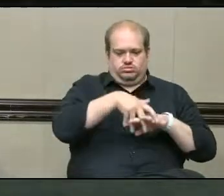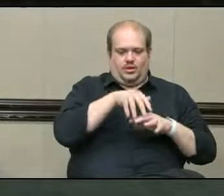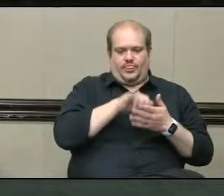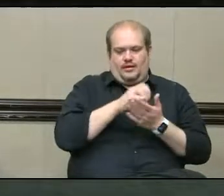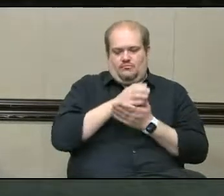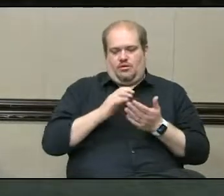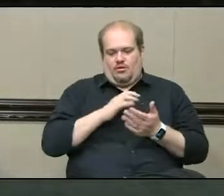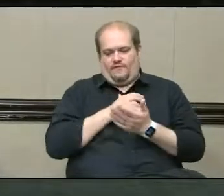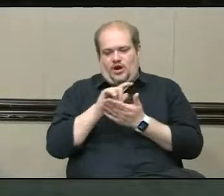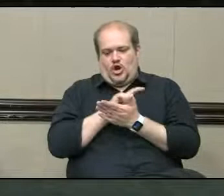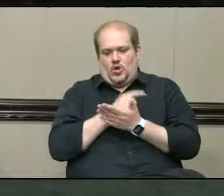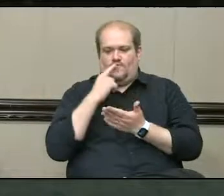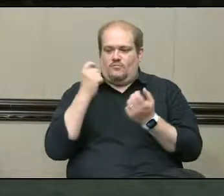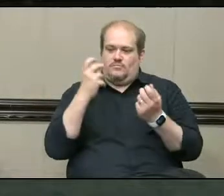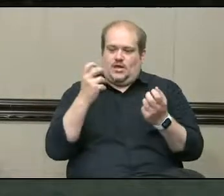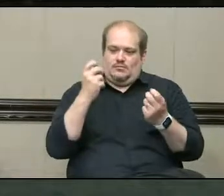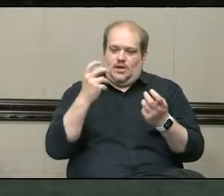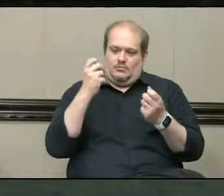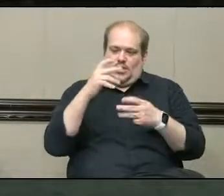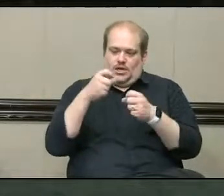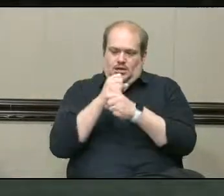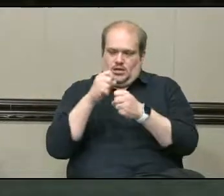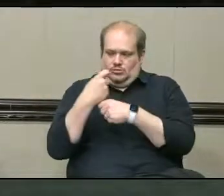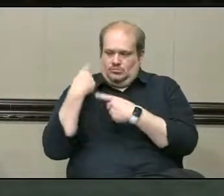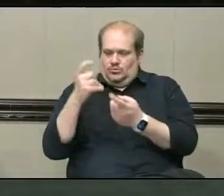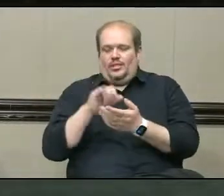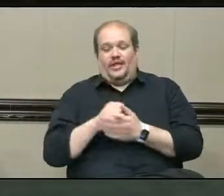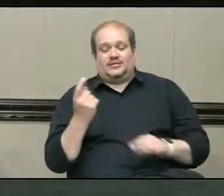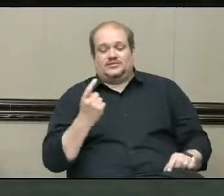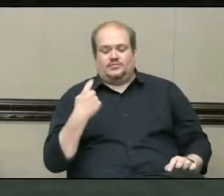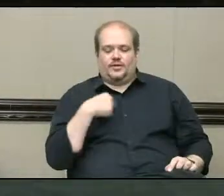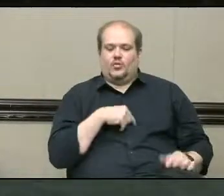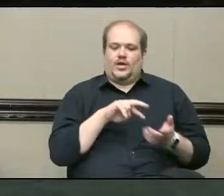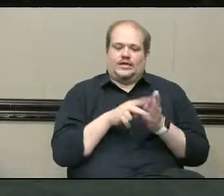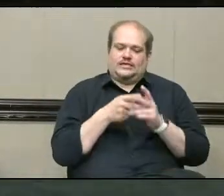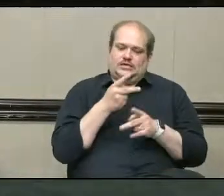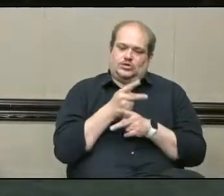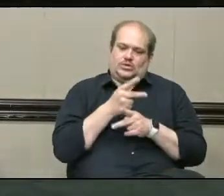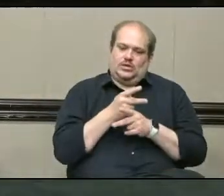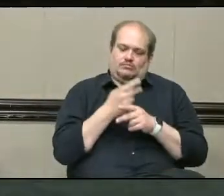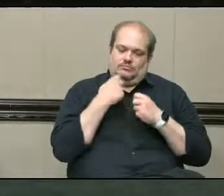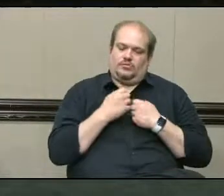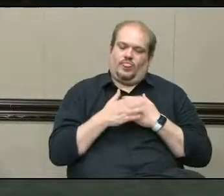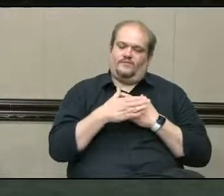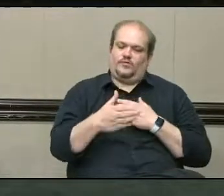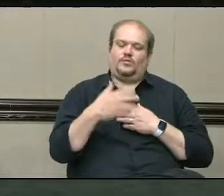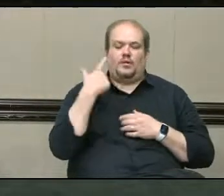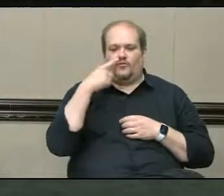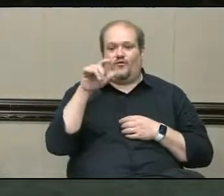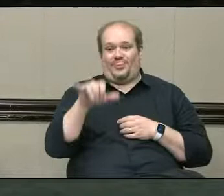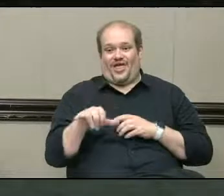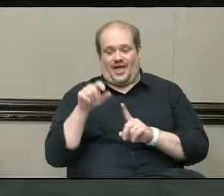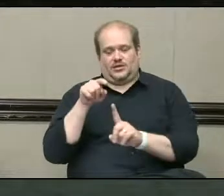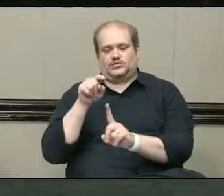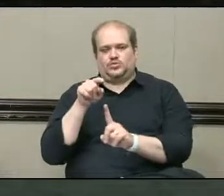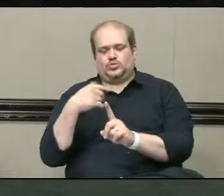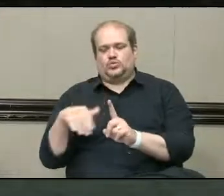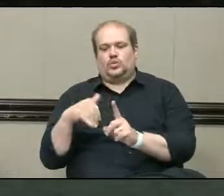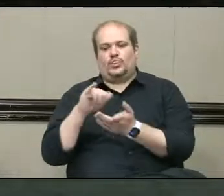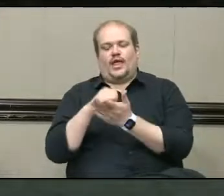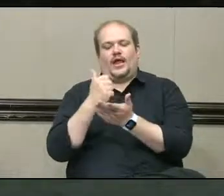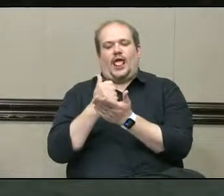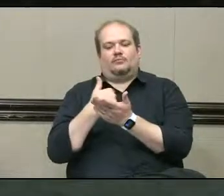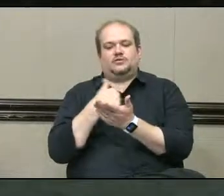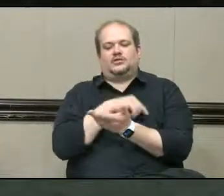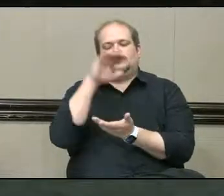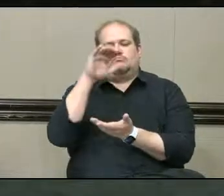part of our code for many years. And it's something that we intend to keep into the future, because that is what helps